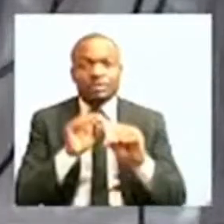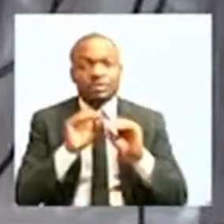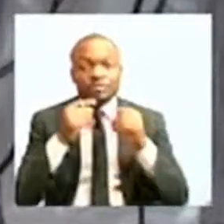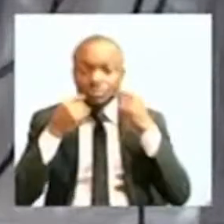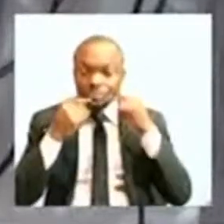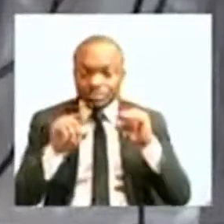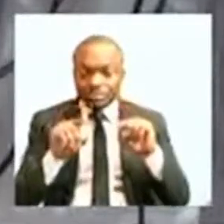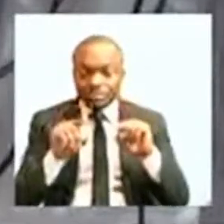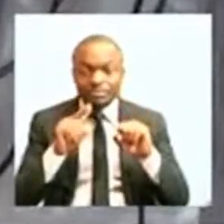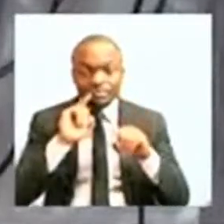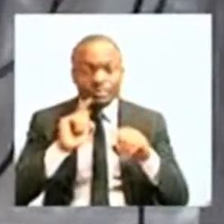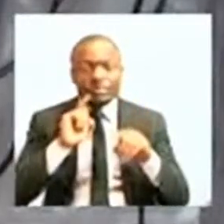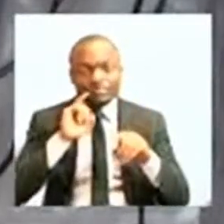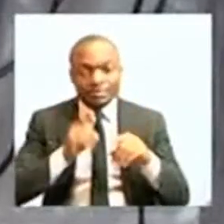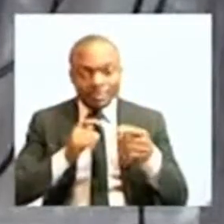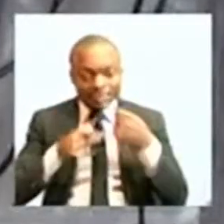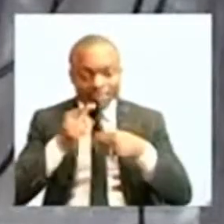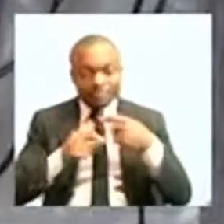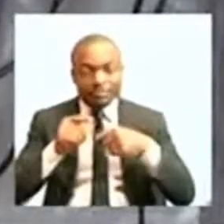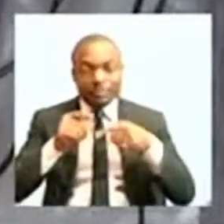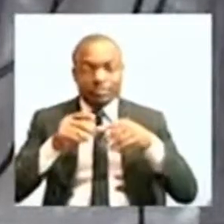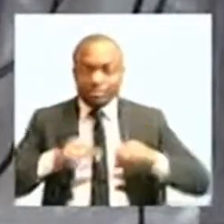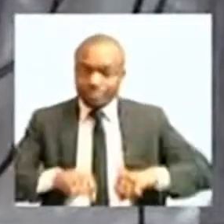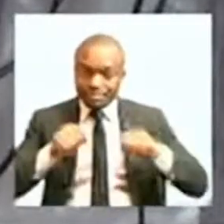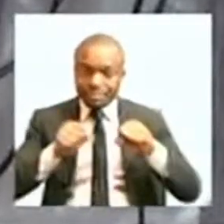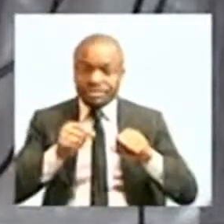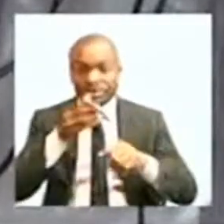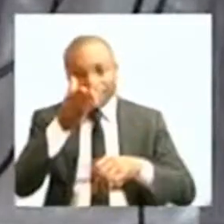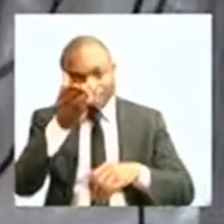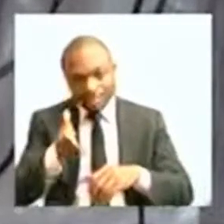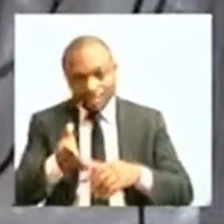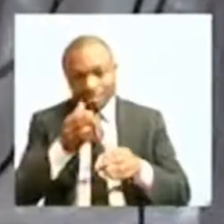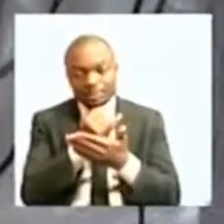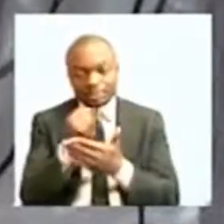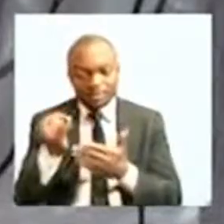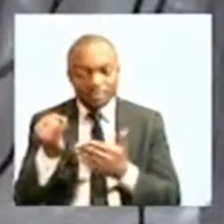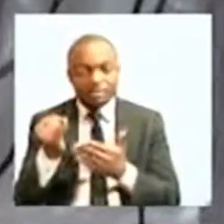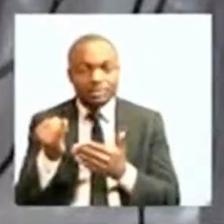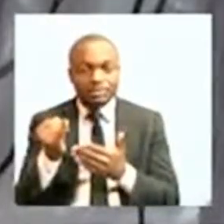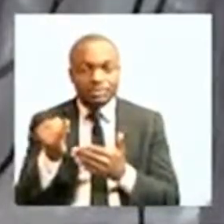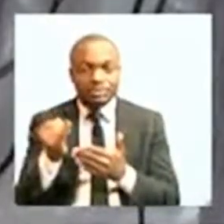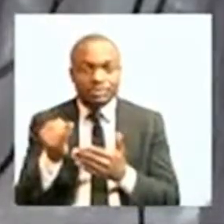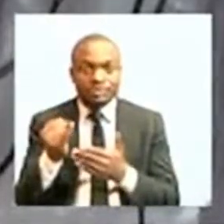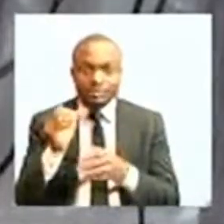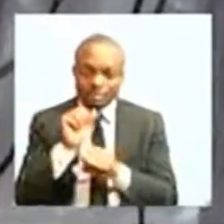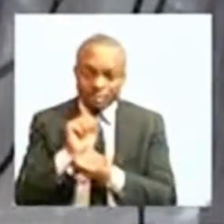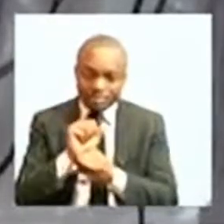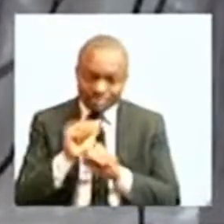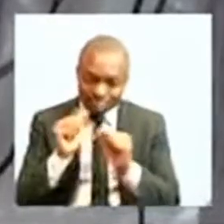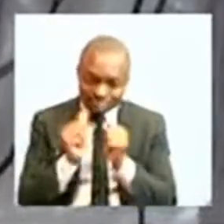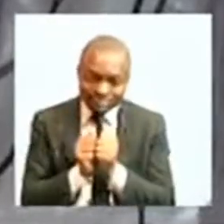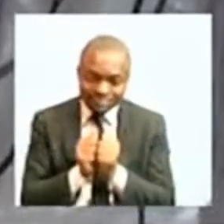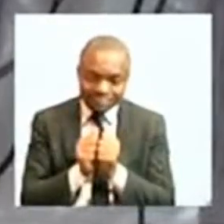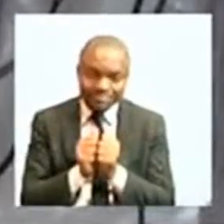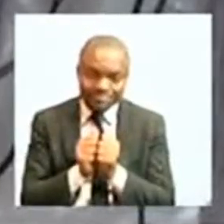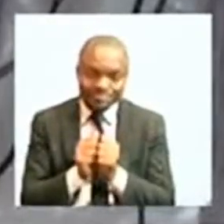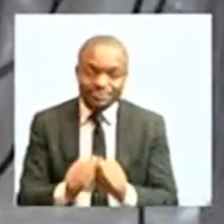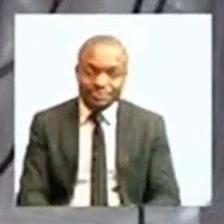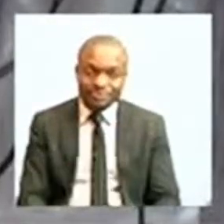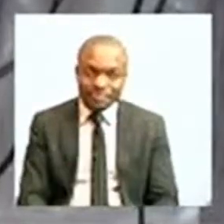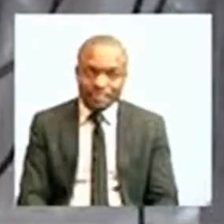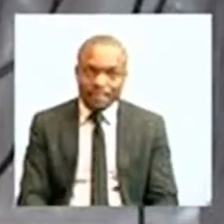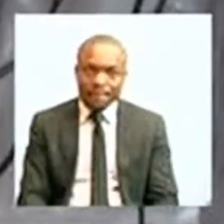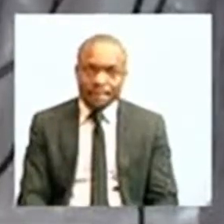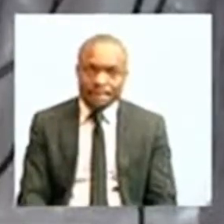there have been some issues that we have been dealing with, like the PS has said. So we